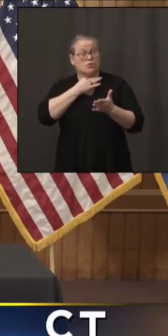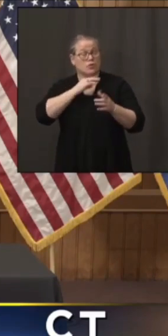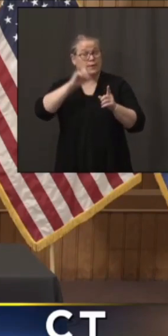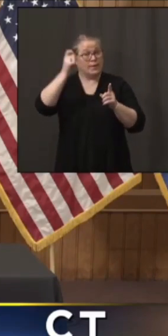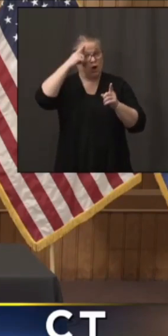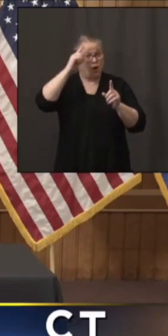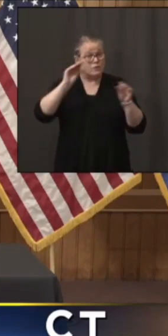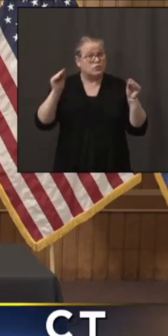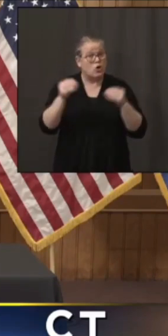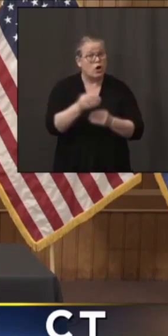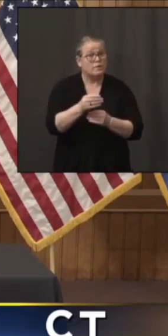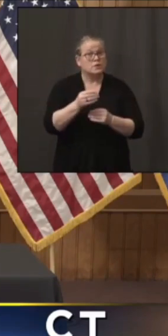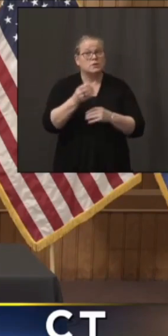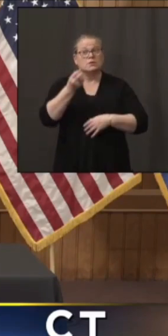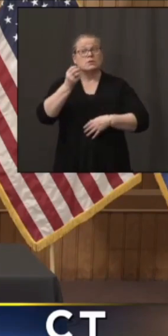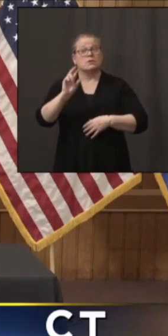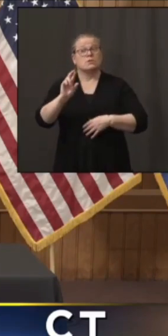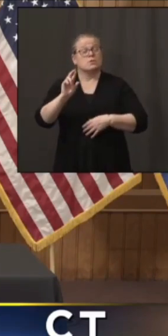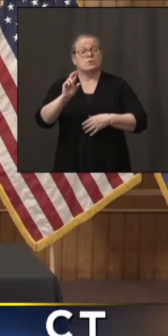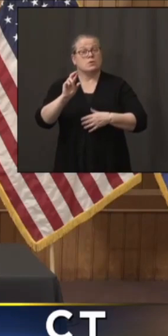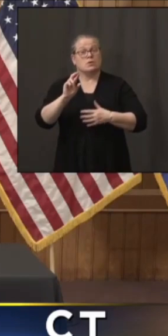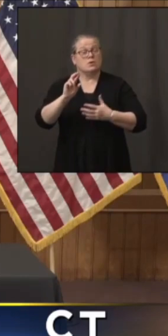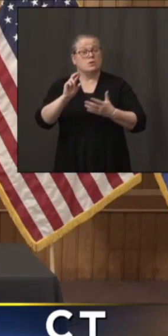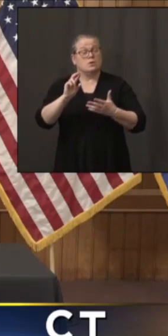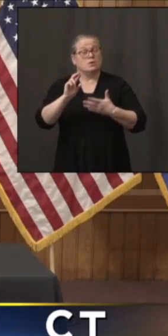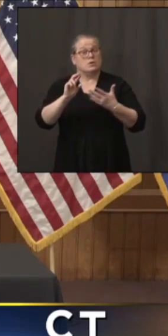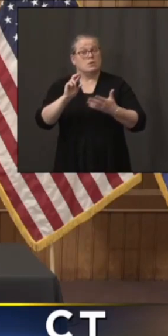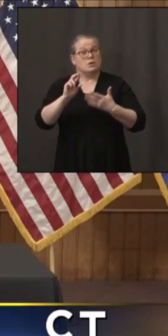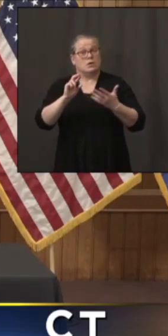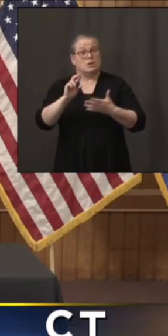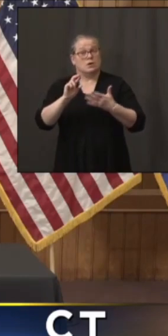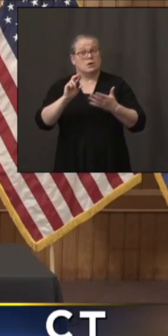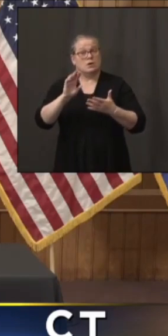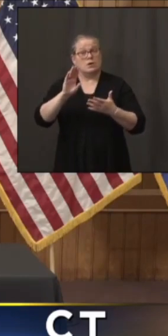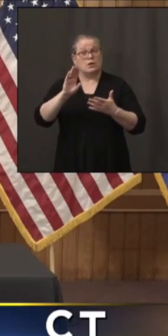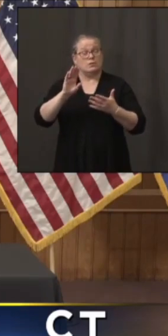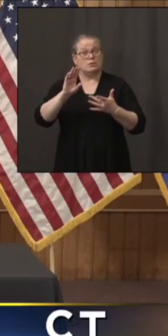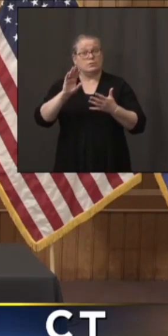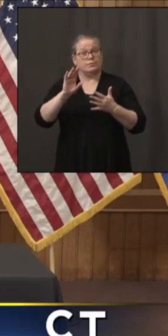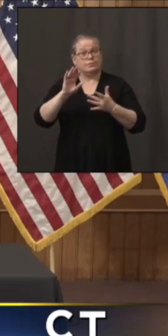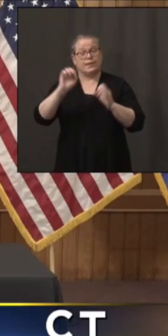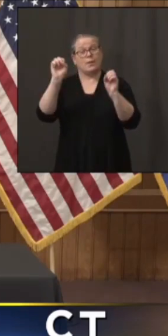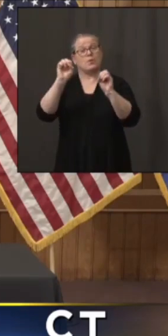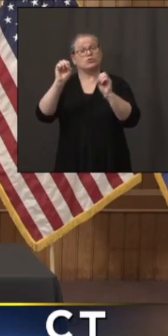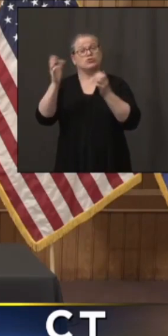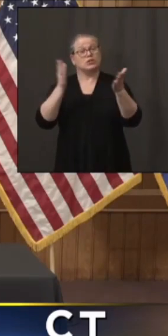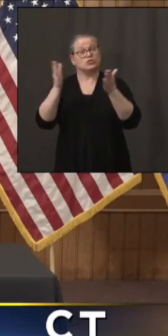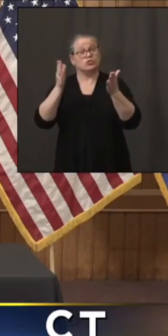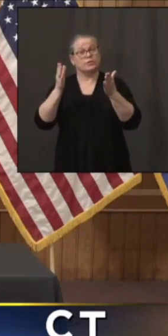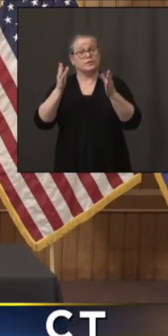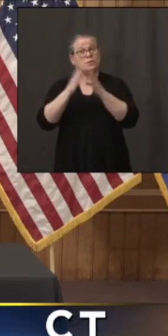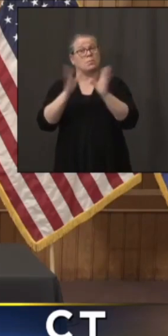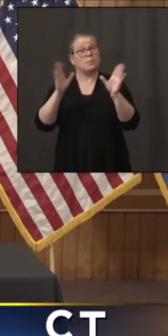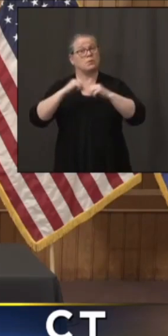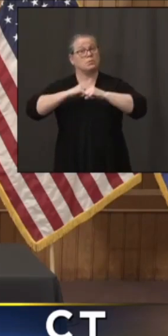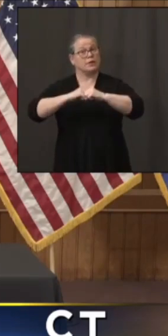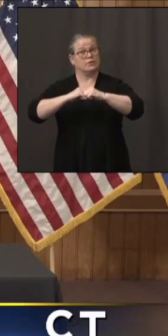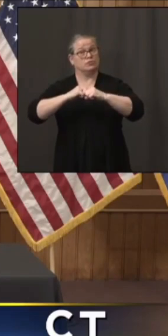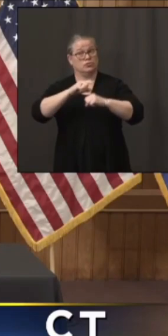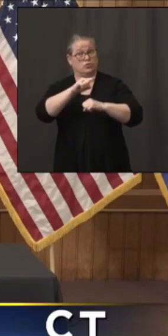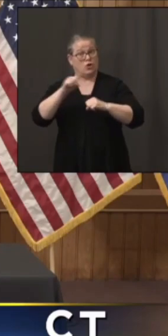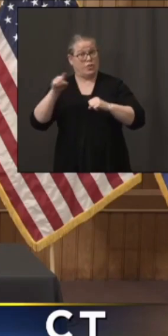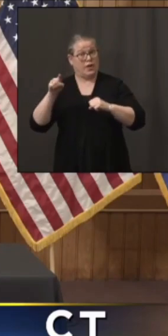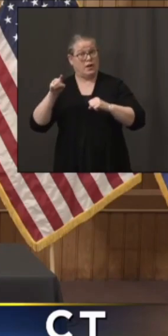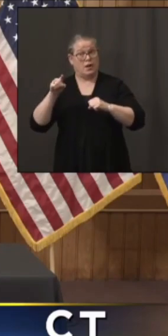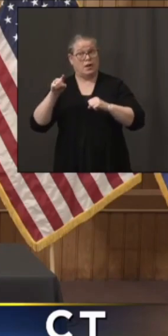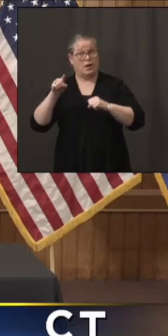office or the Department of Emergency Services and Public Protection, are they doing